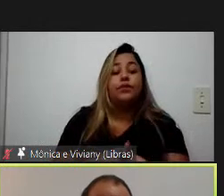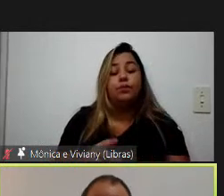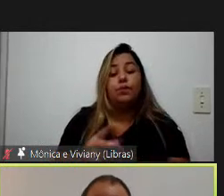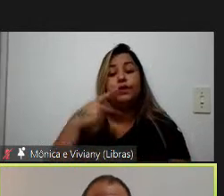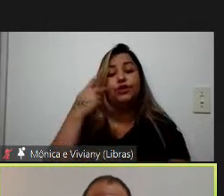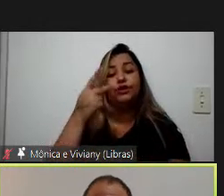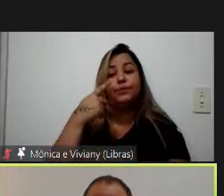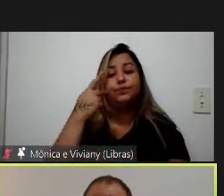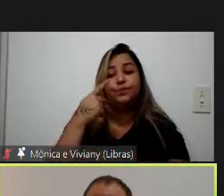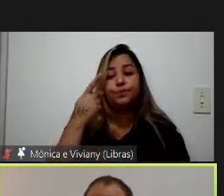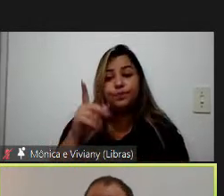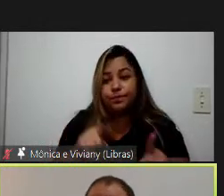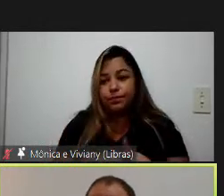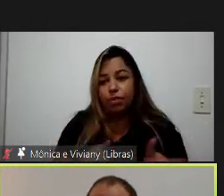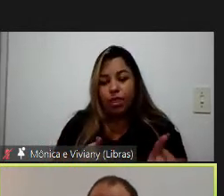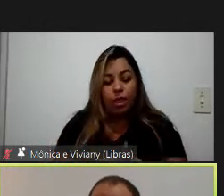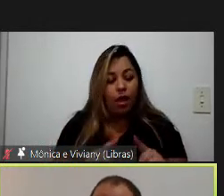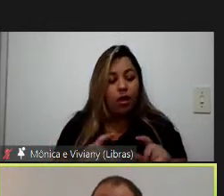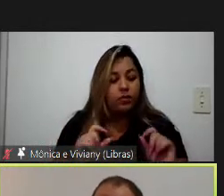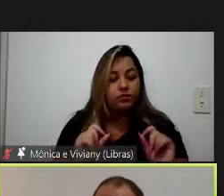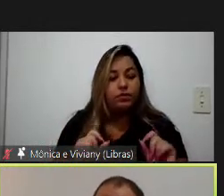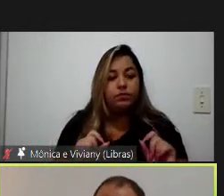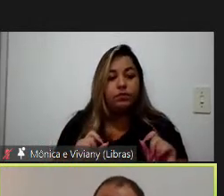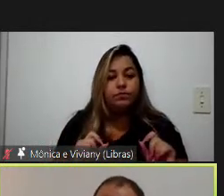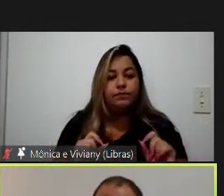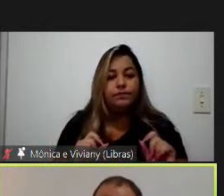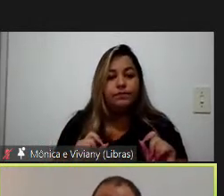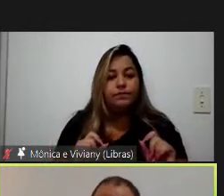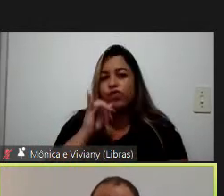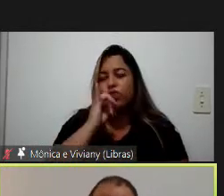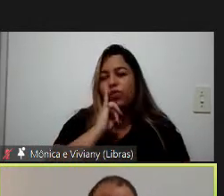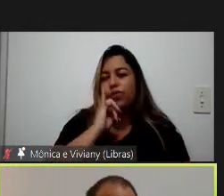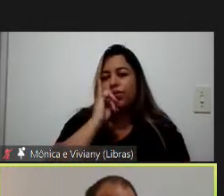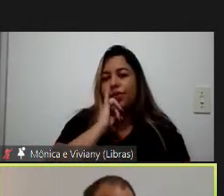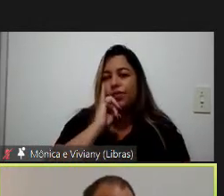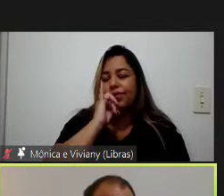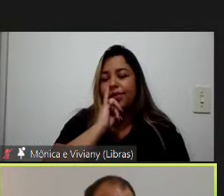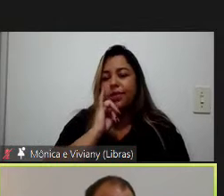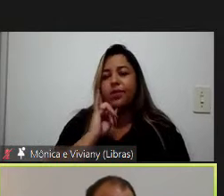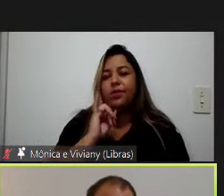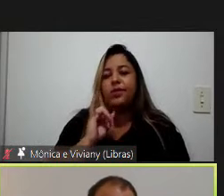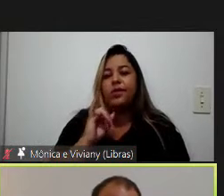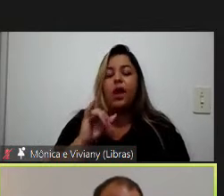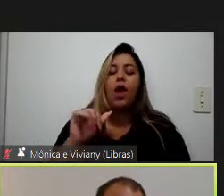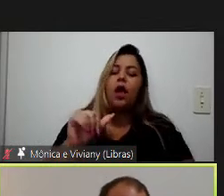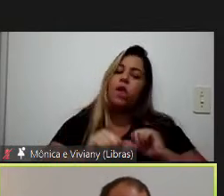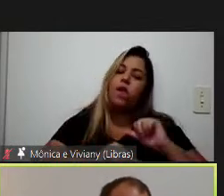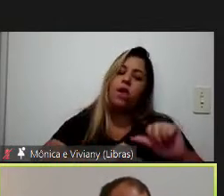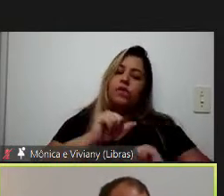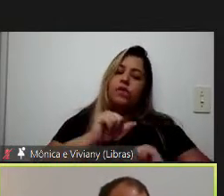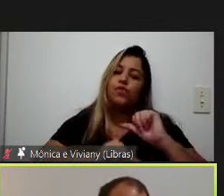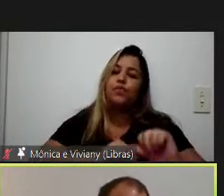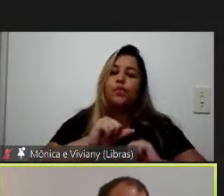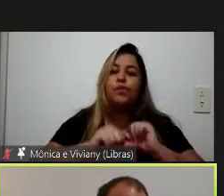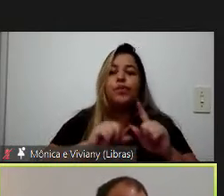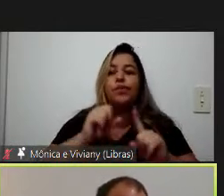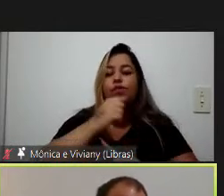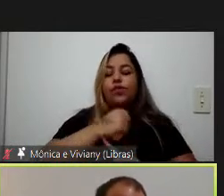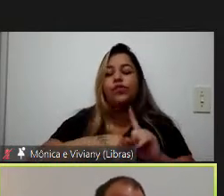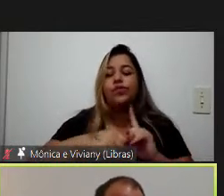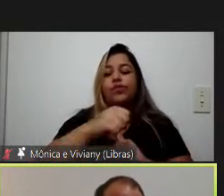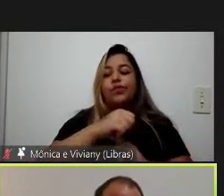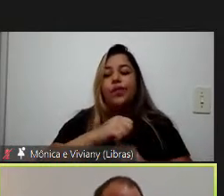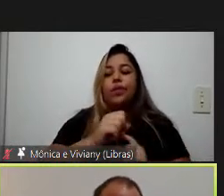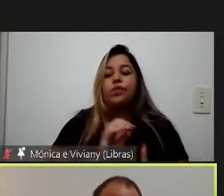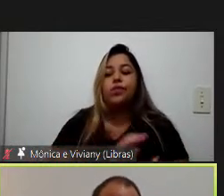other policy areas, like, for example, trade or social policy, which also influence nutrition. It's not just about food and